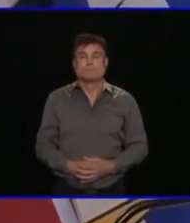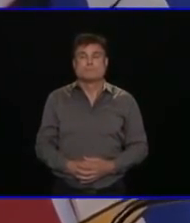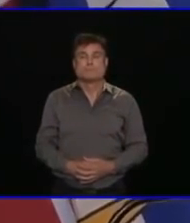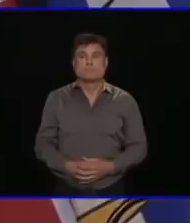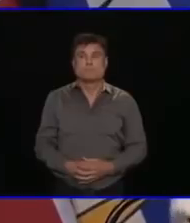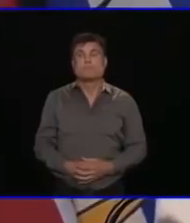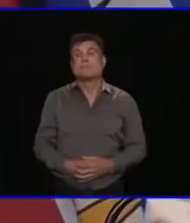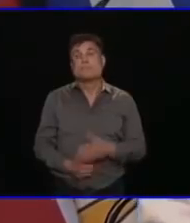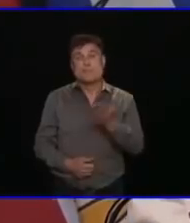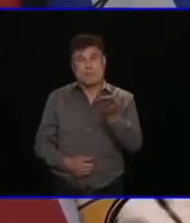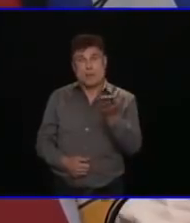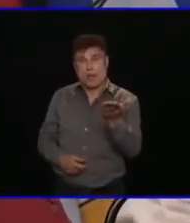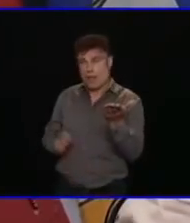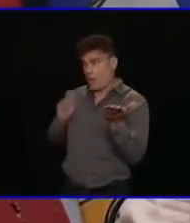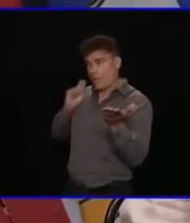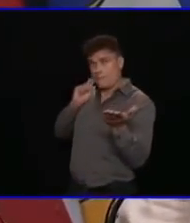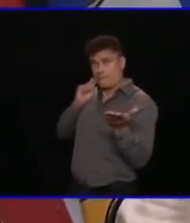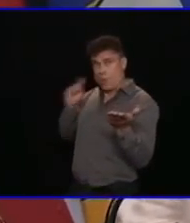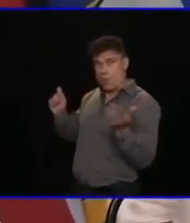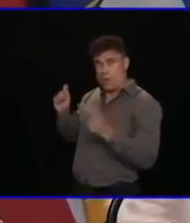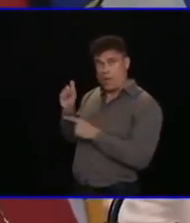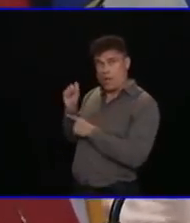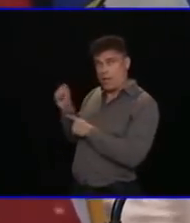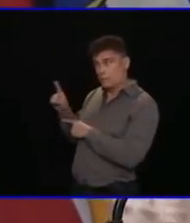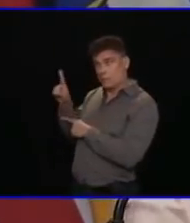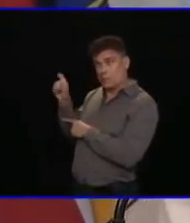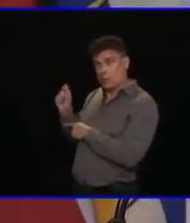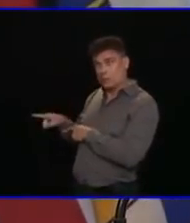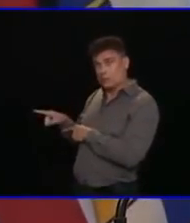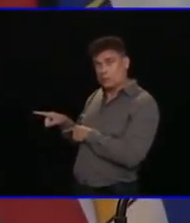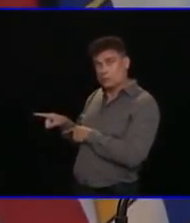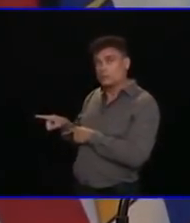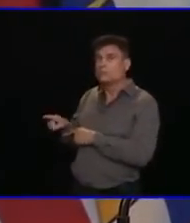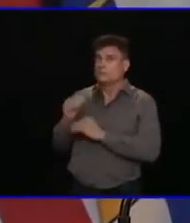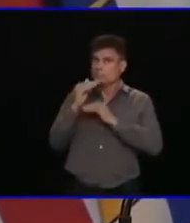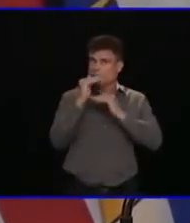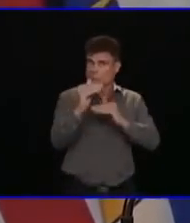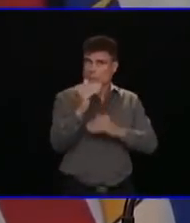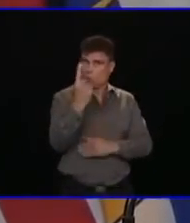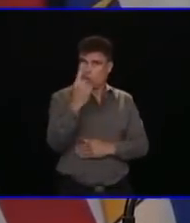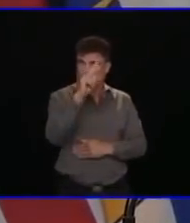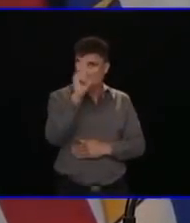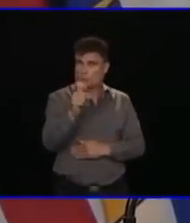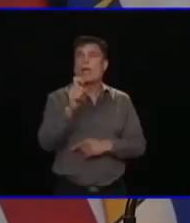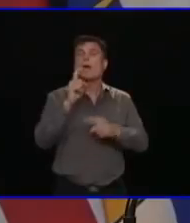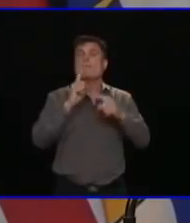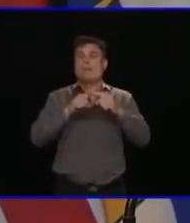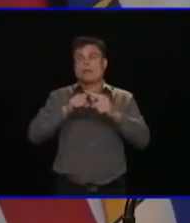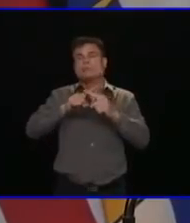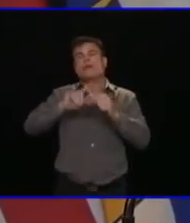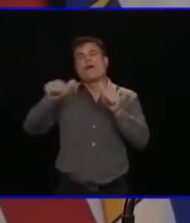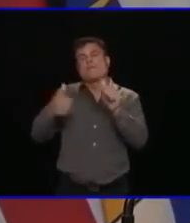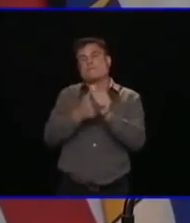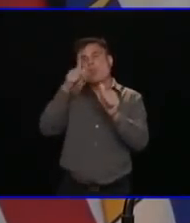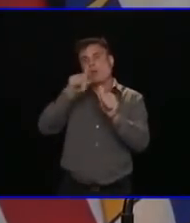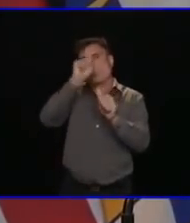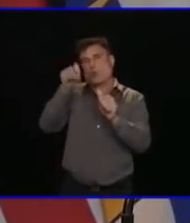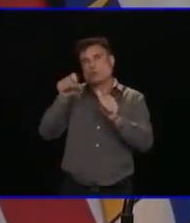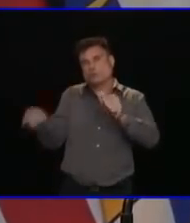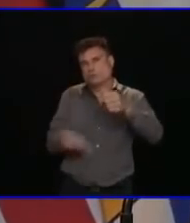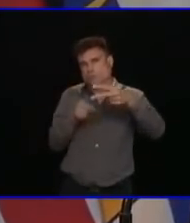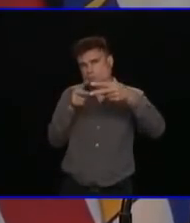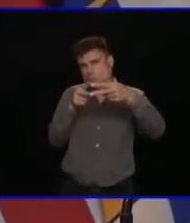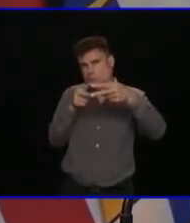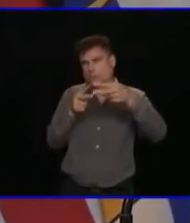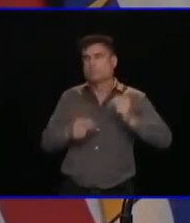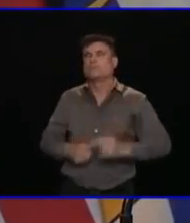one question and one follow-up. Also, please take your phones off mute. You will not be audible until I call your name. First question this afternoon